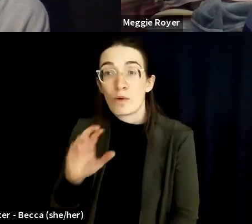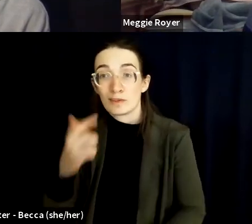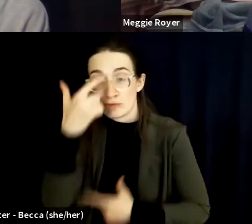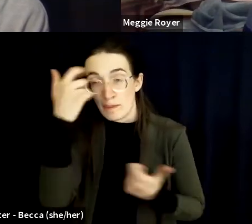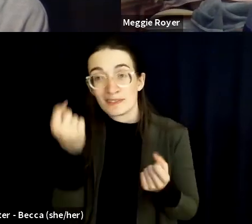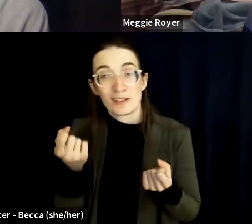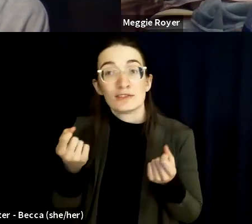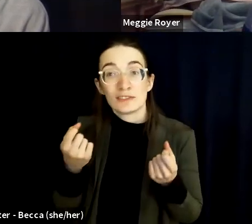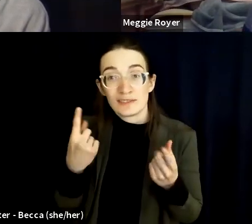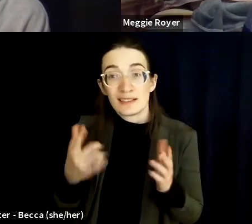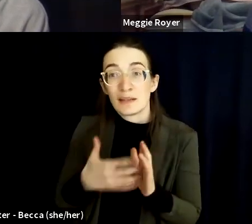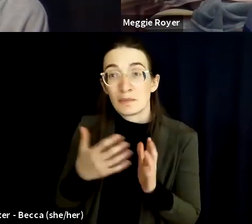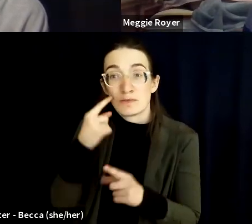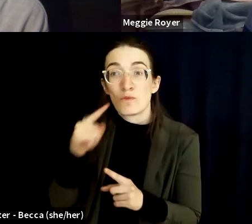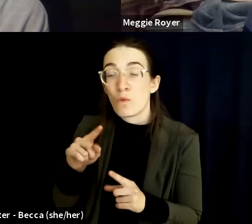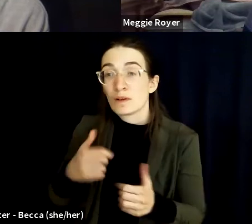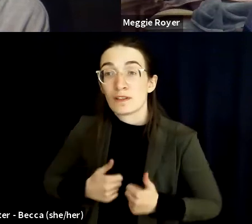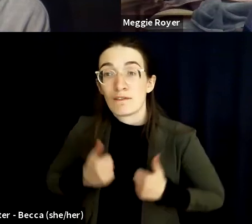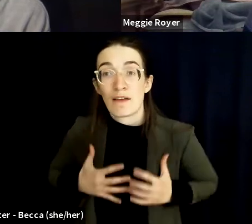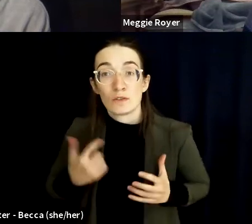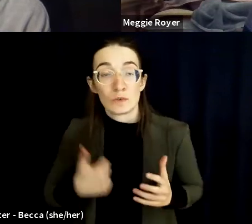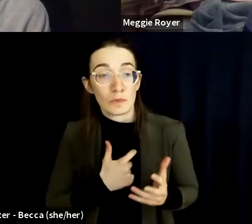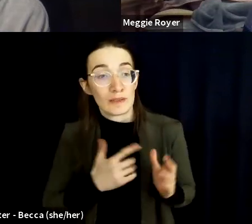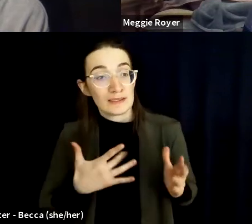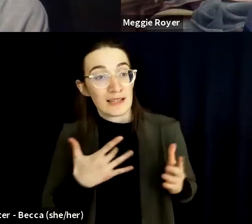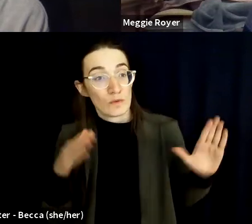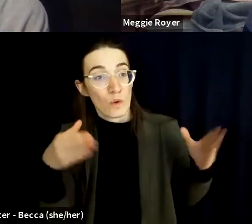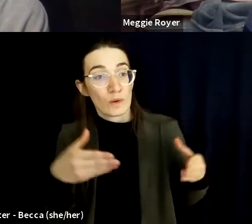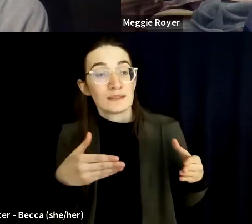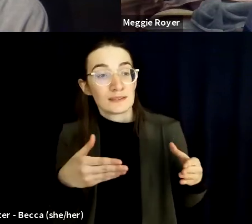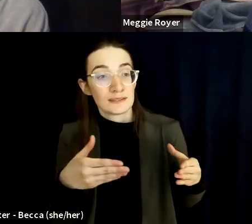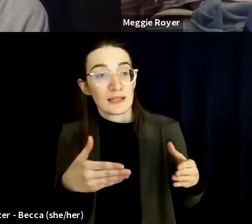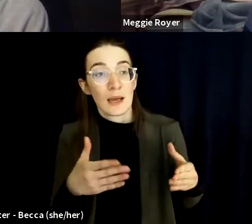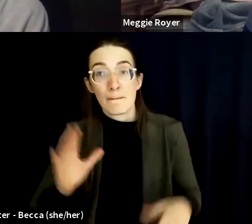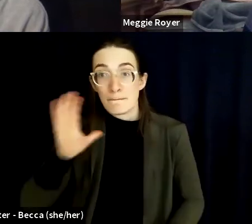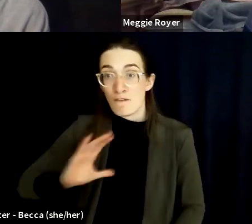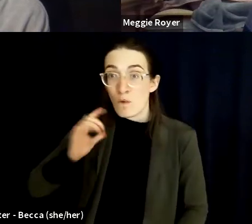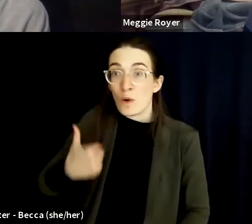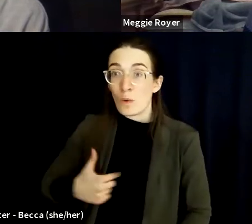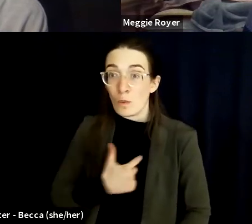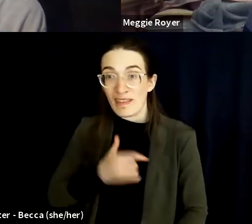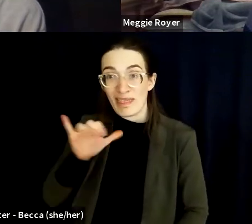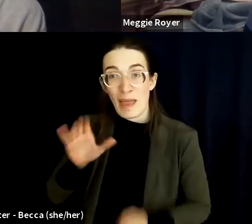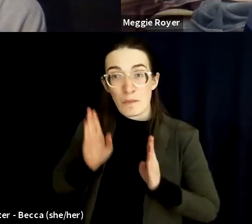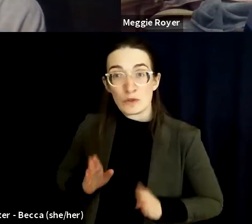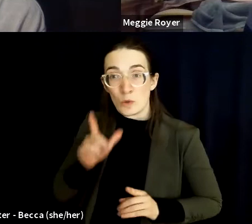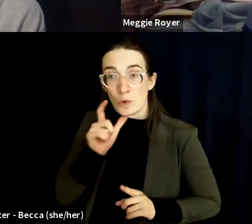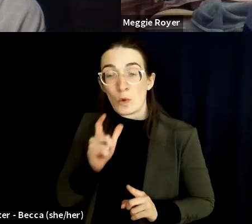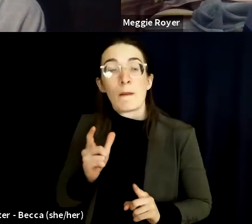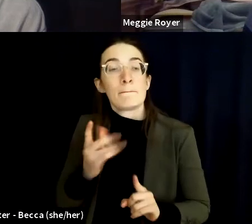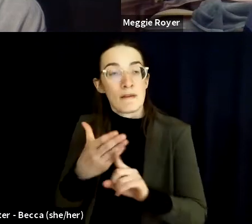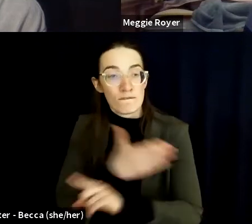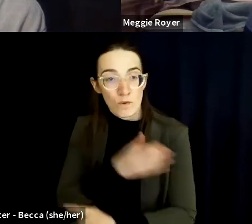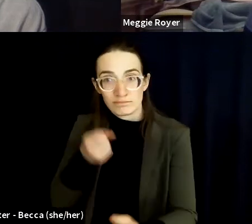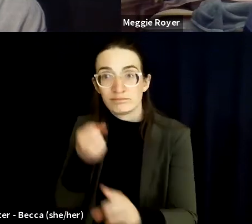for survivors, we might tend to focus on who we were before the trauma or before the event that